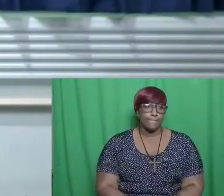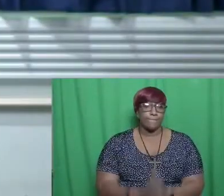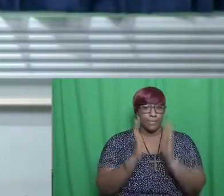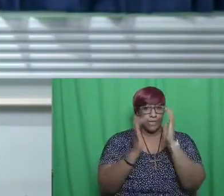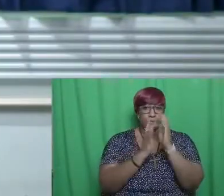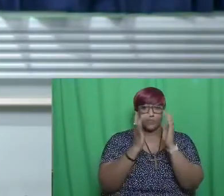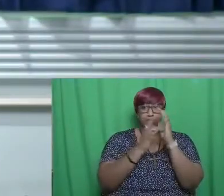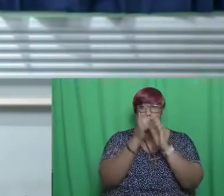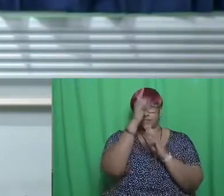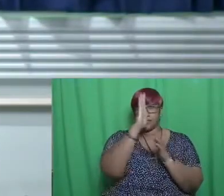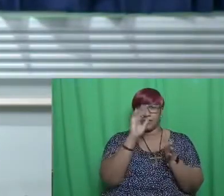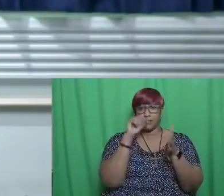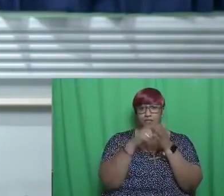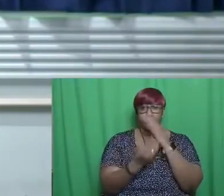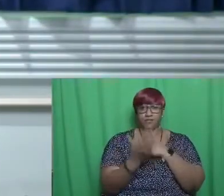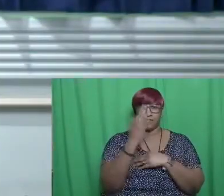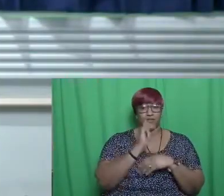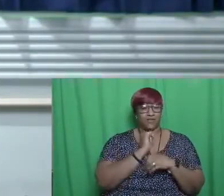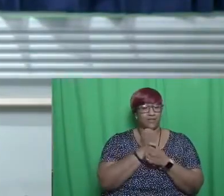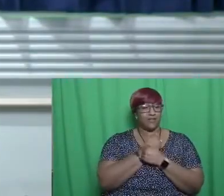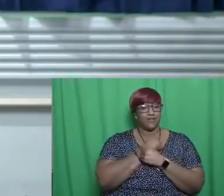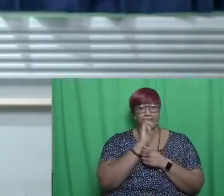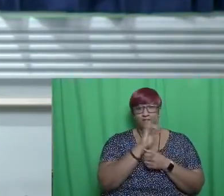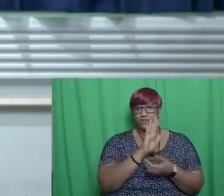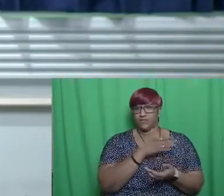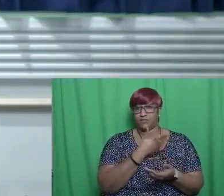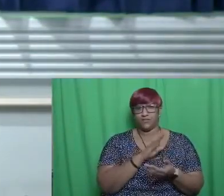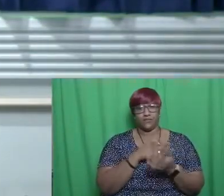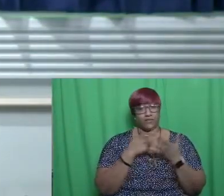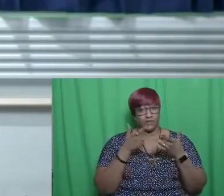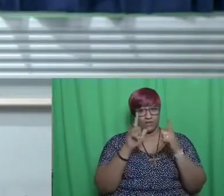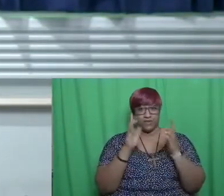praise God this morning. I love that song, Let It Rise.